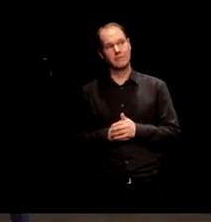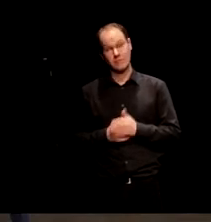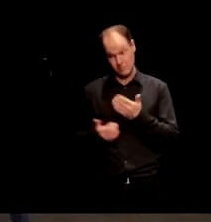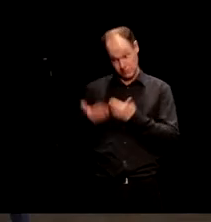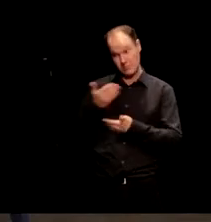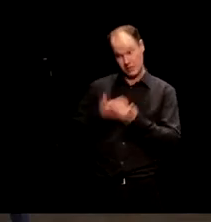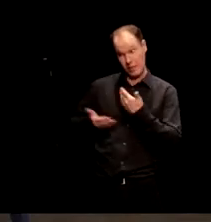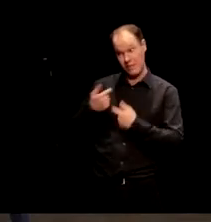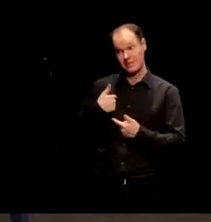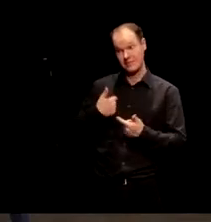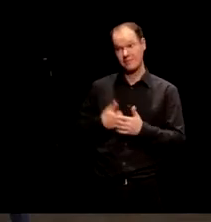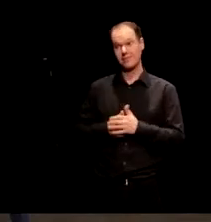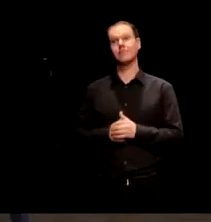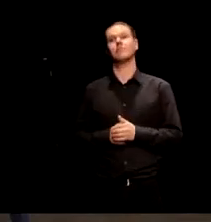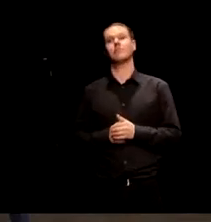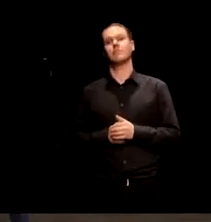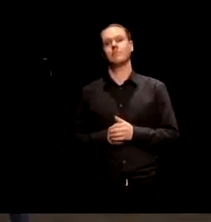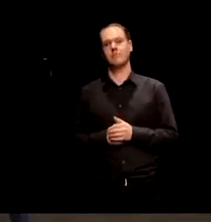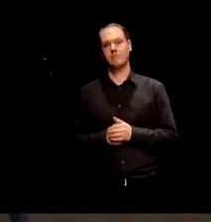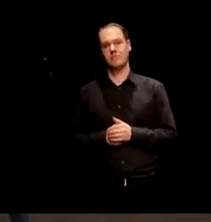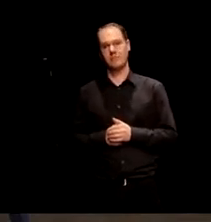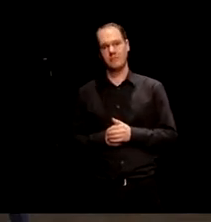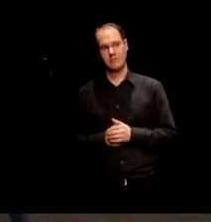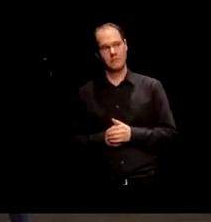Tell me.